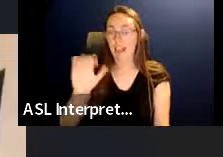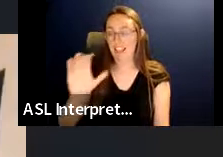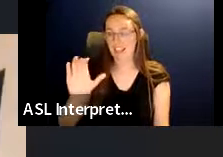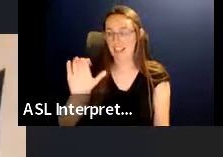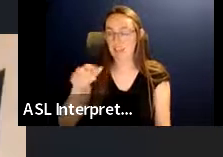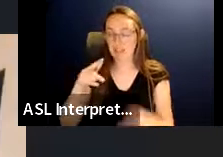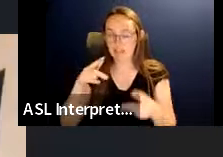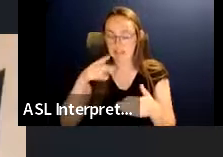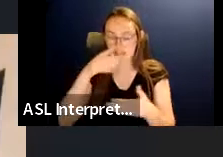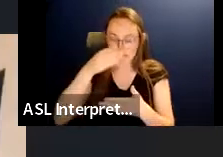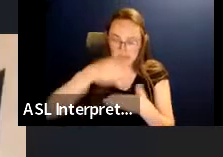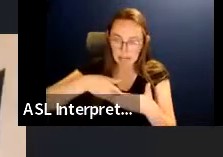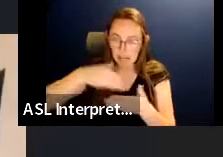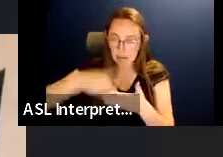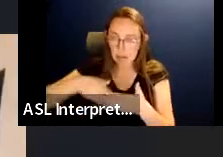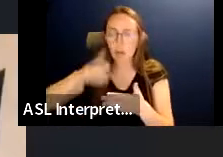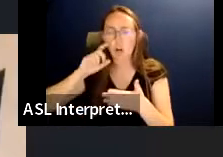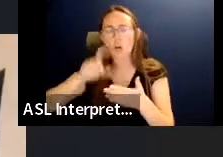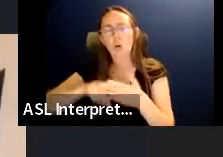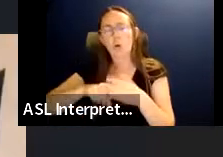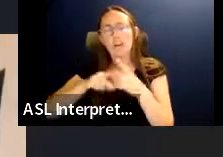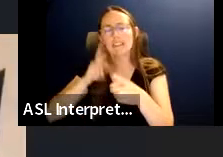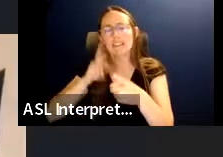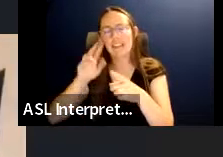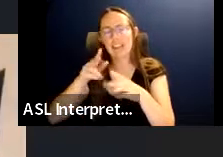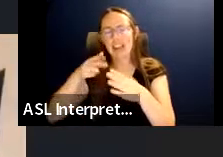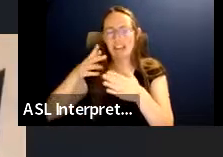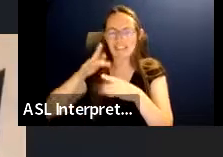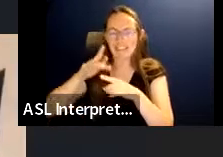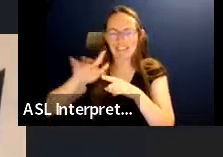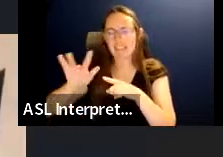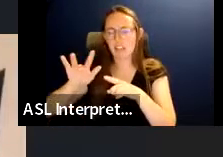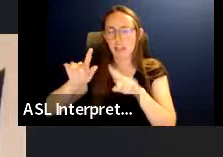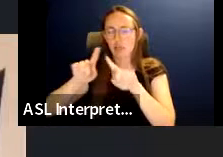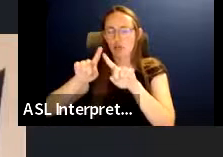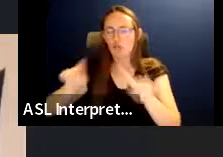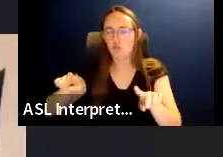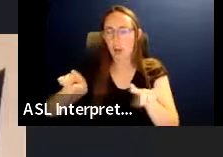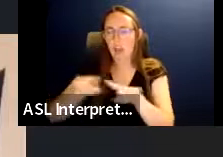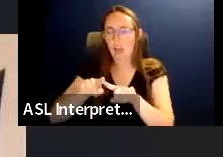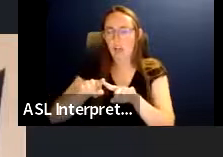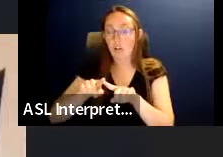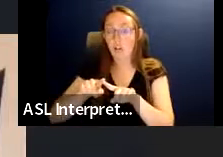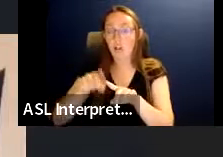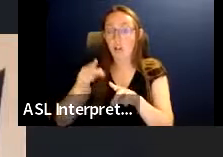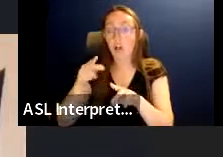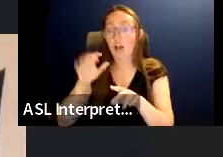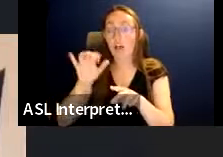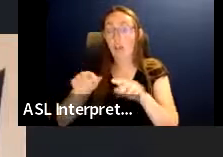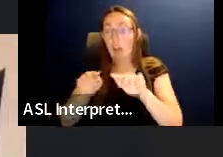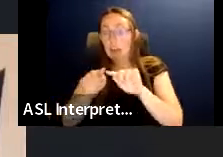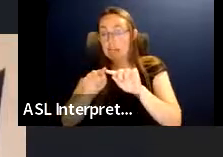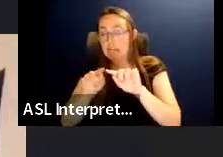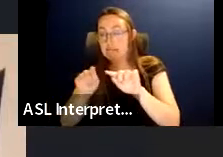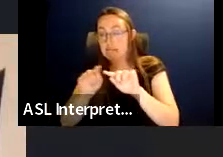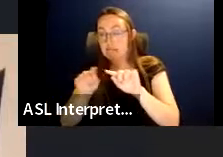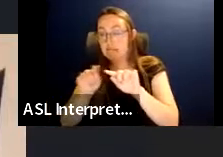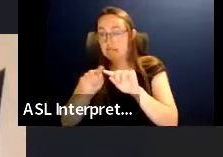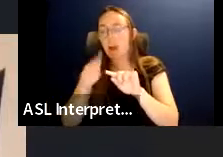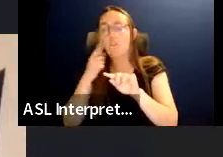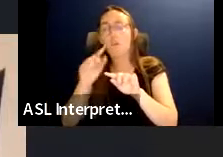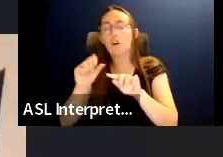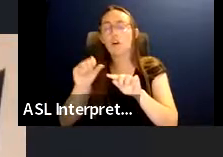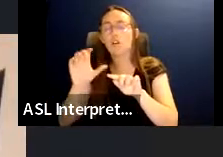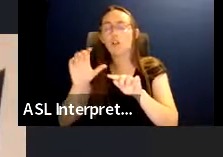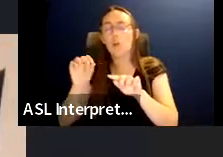has a triangular blade. This tip of the blade is what I use to create a score line with acrylic.